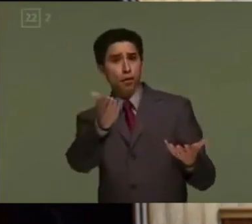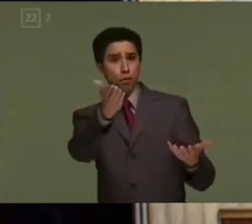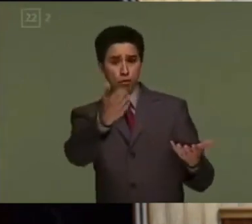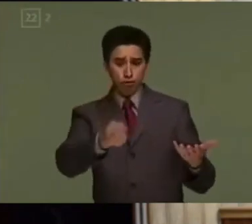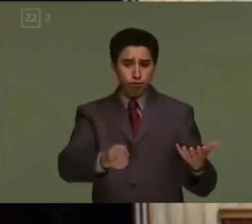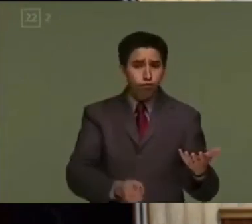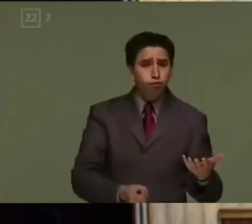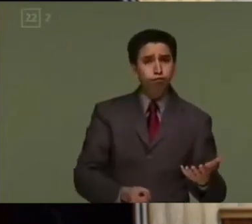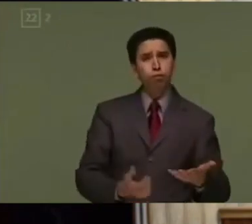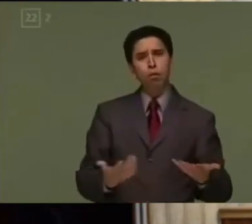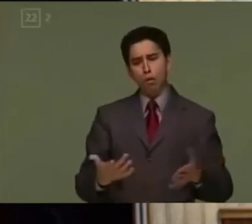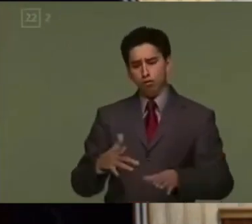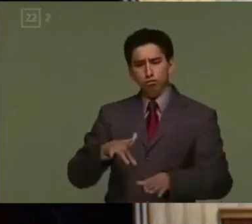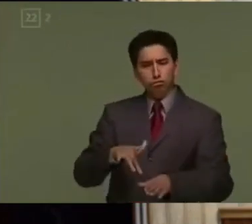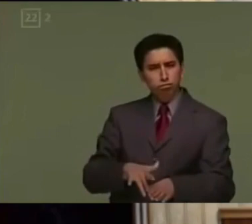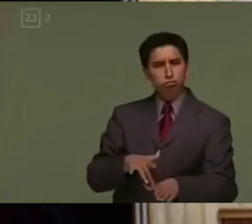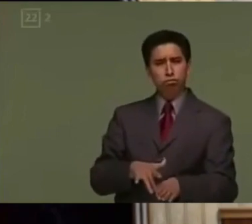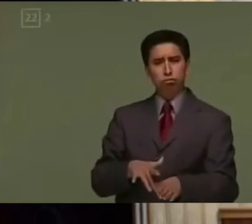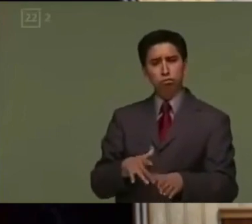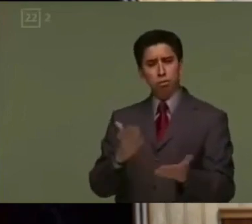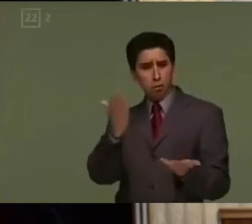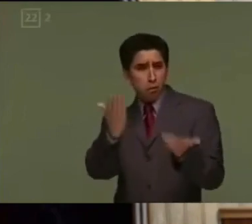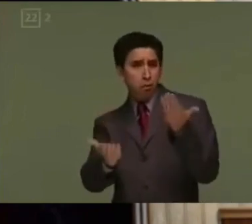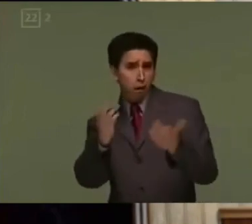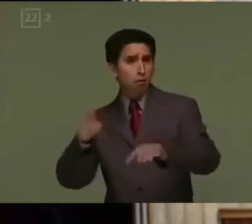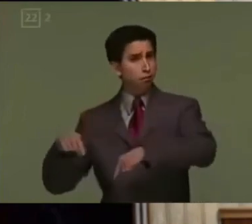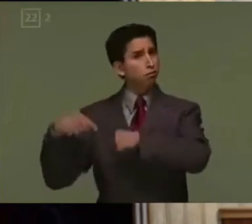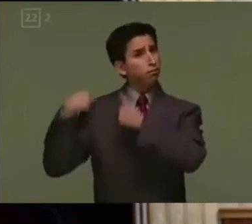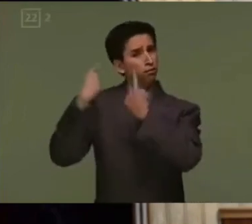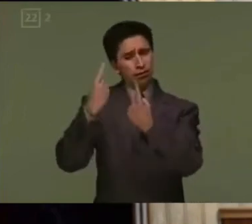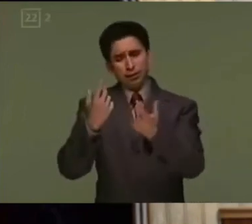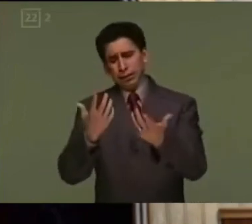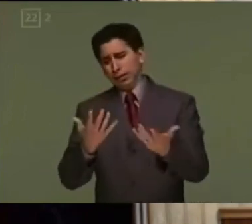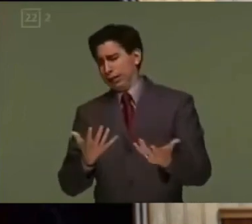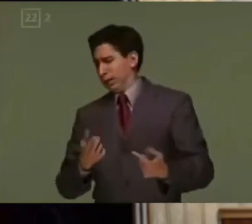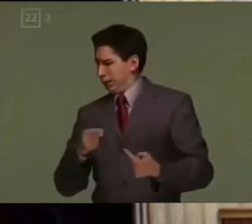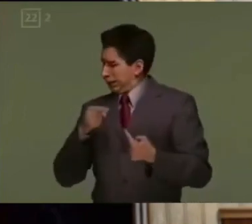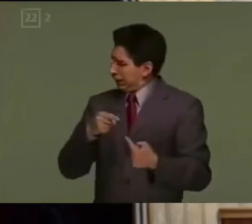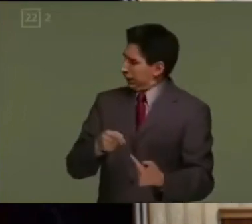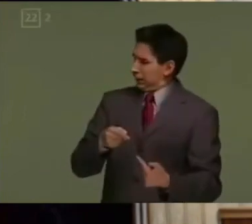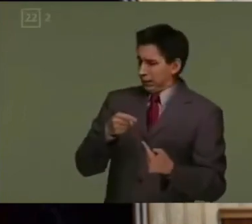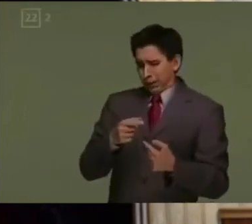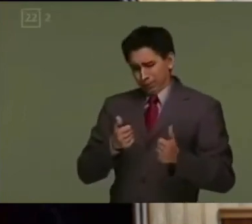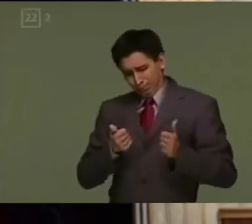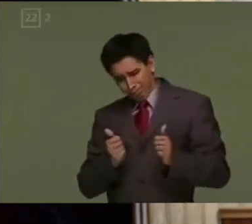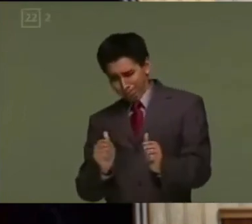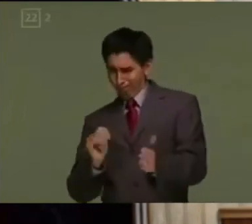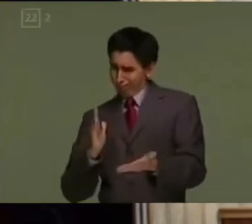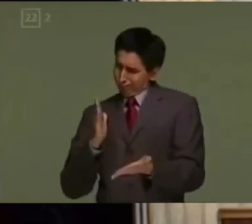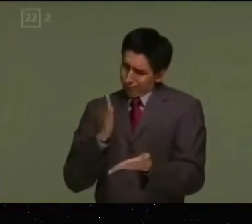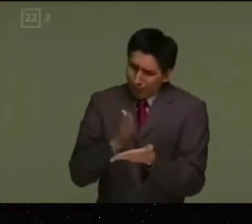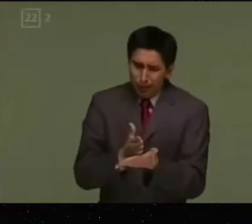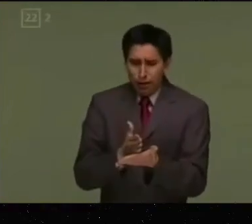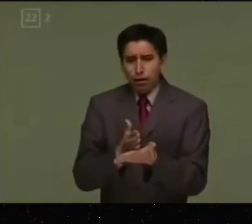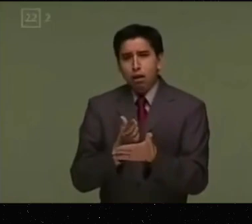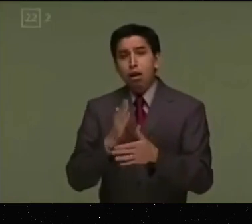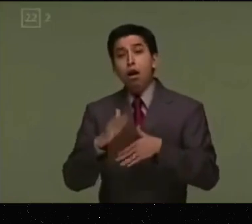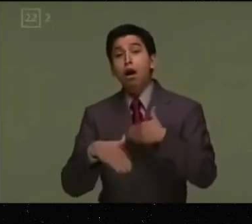perfect and therefore placed in the jurisdiction of God the Father, Jehovah.